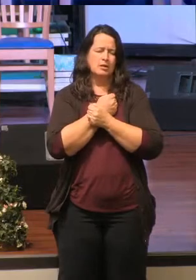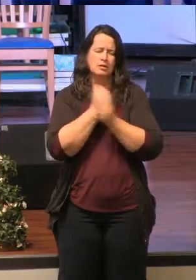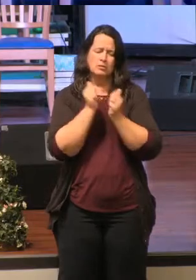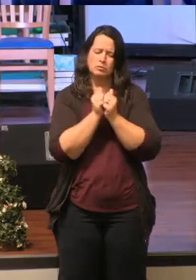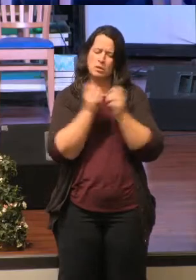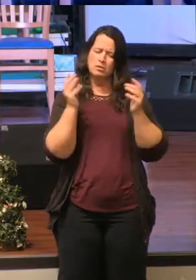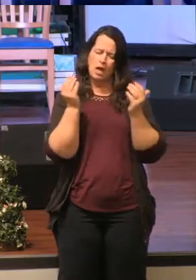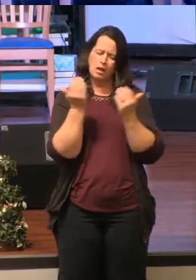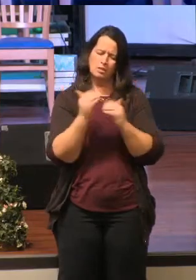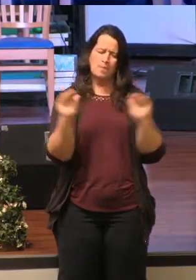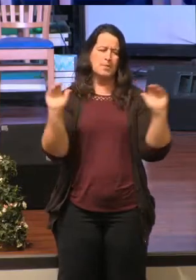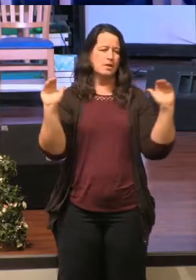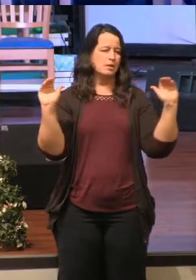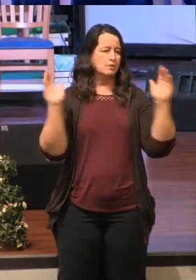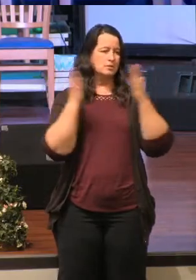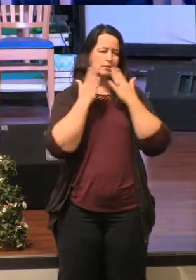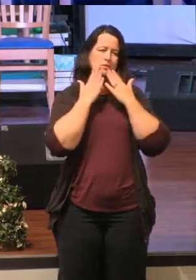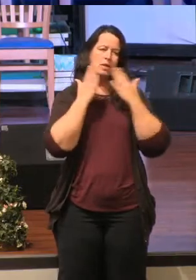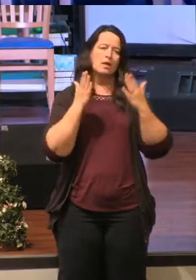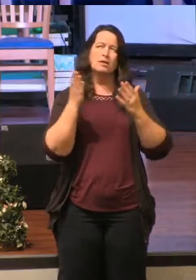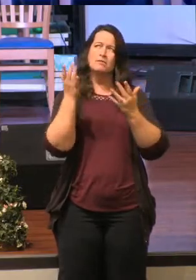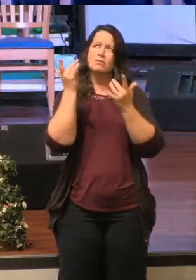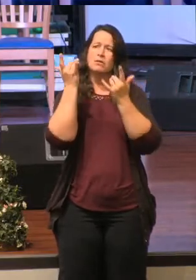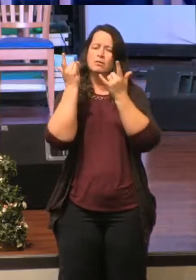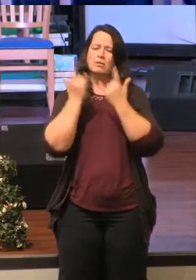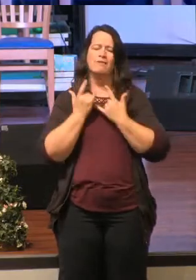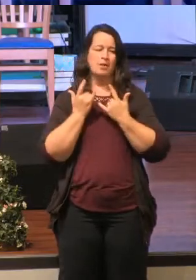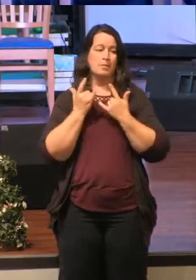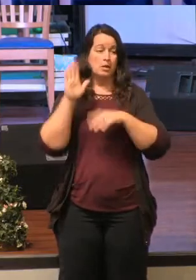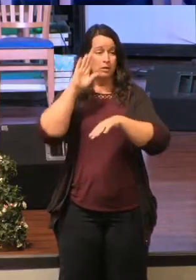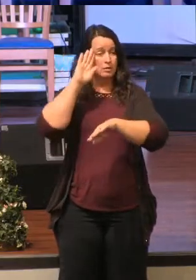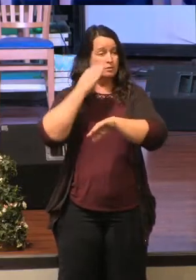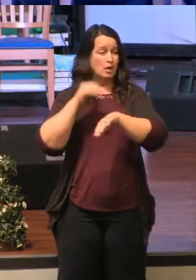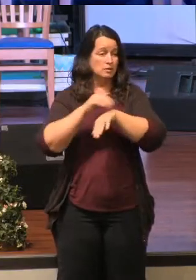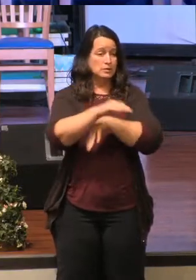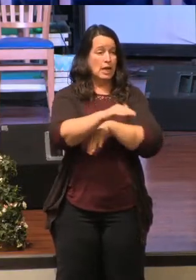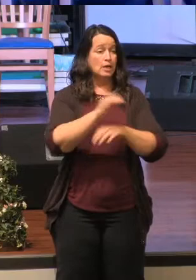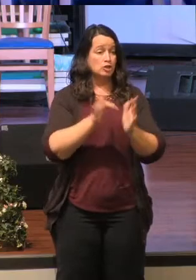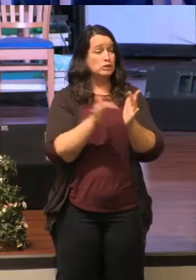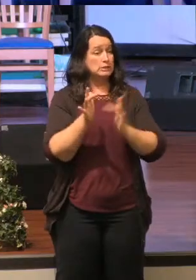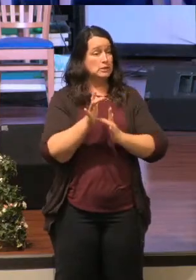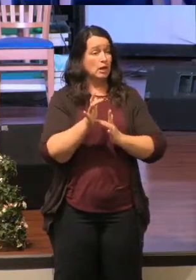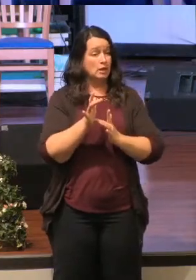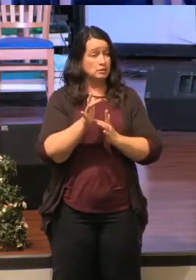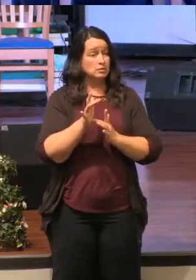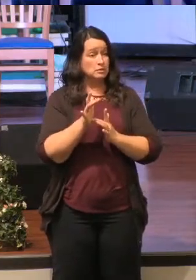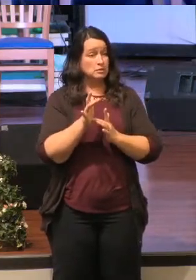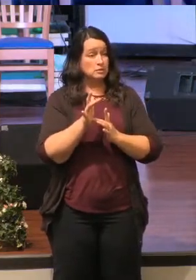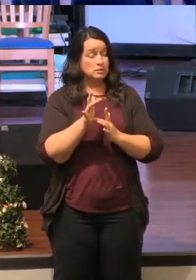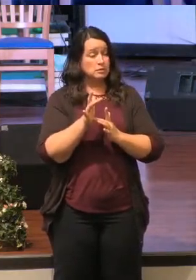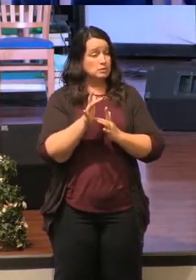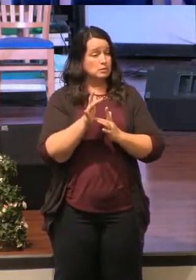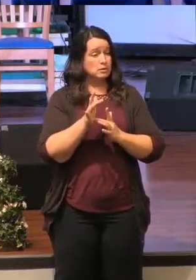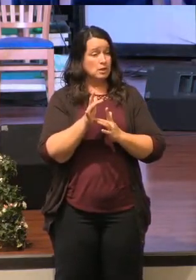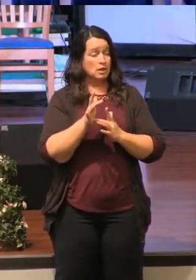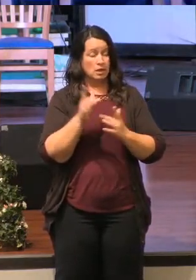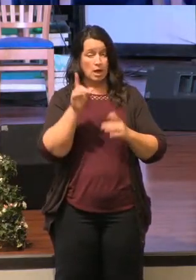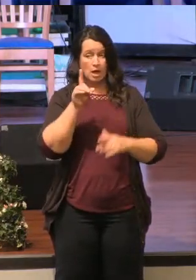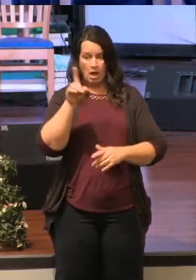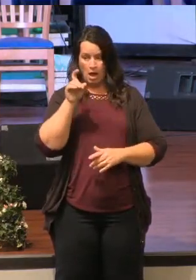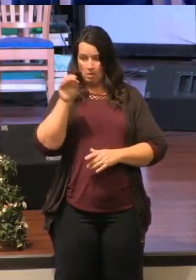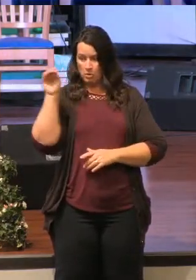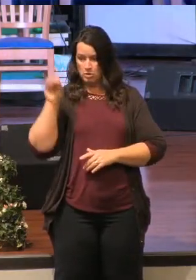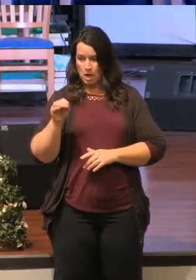I thank you for loving me. I thank you for sending your Son, the Lord Jesus, who is fully one of us, a human, and